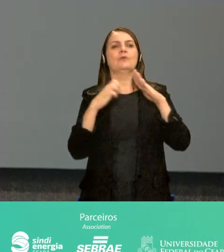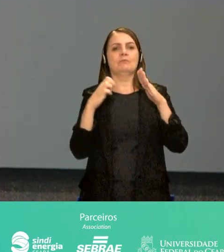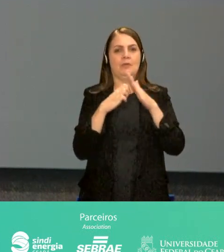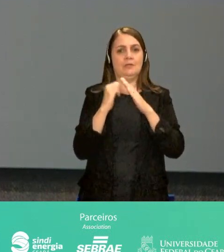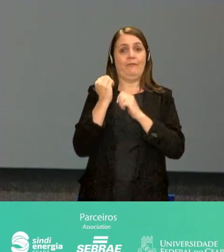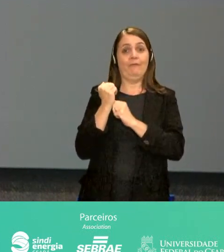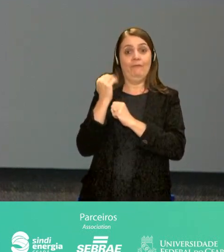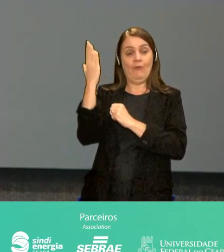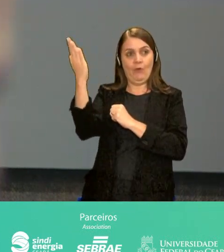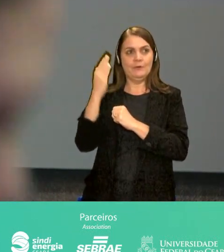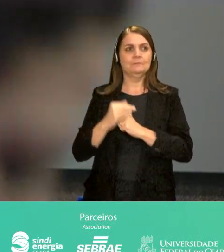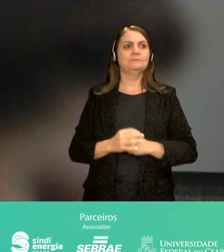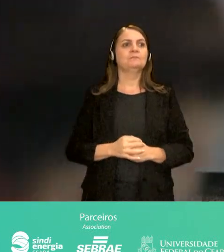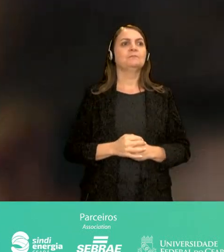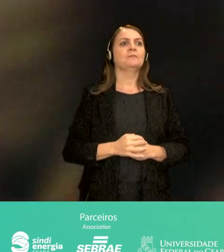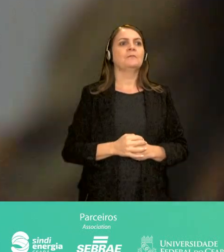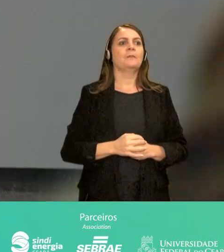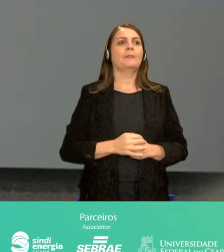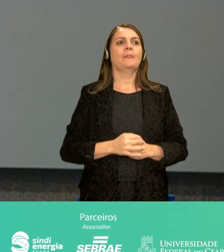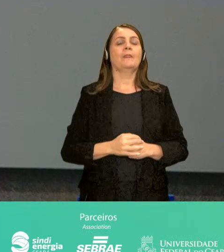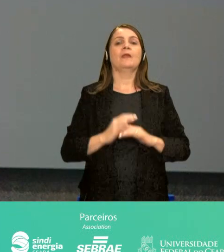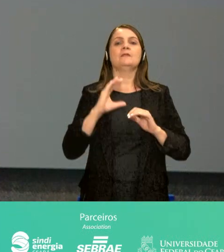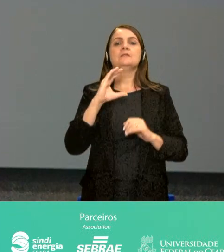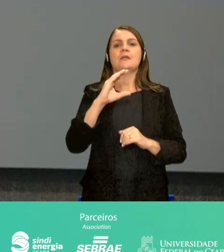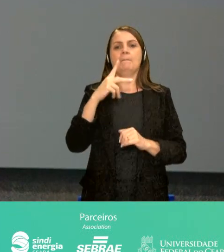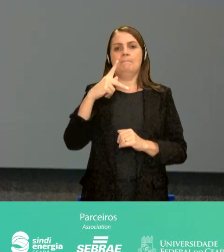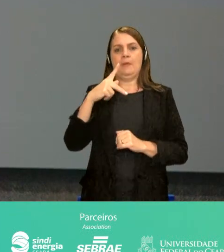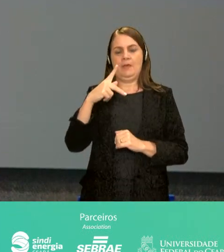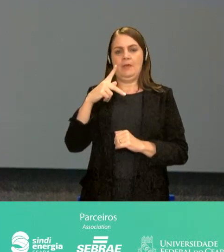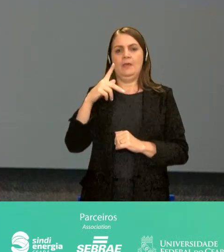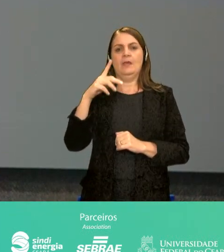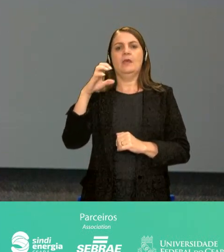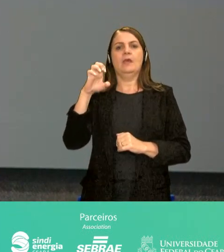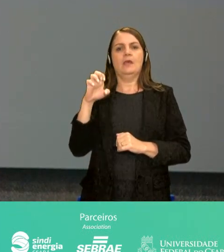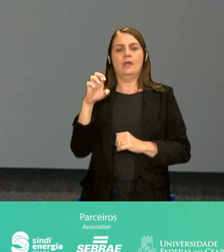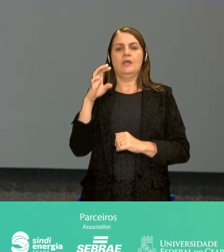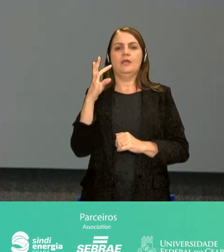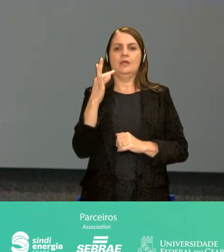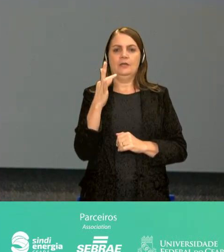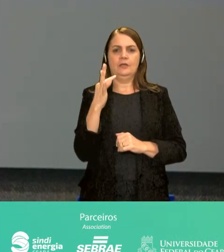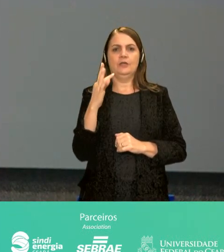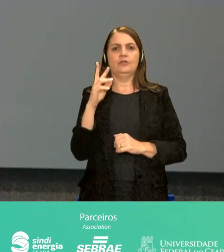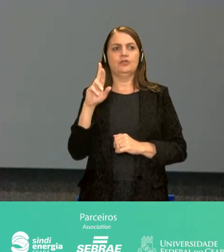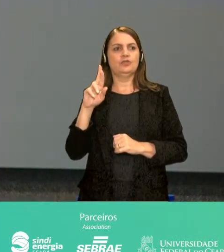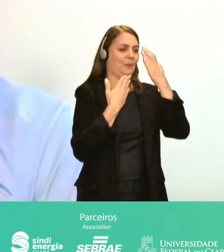developer for Clean Power CPH2. Mr. Kama, please.